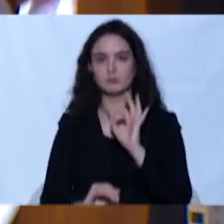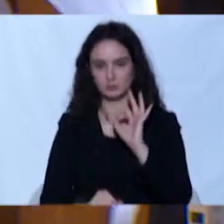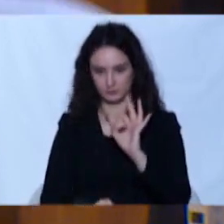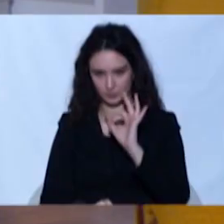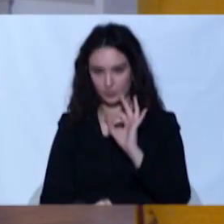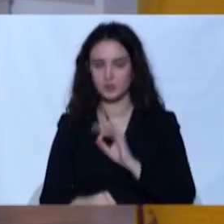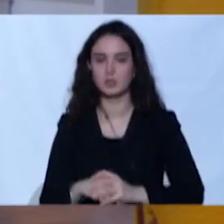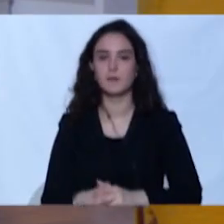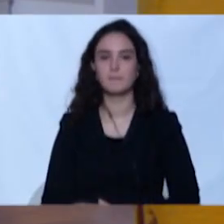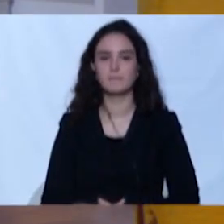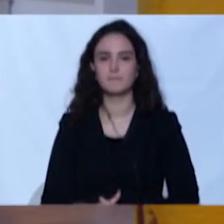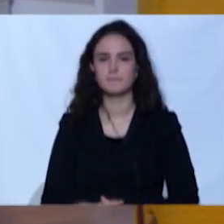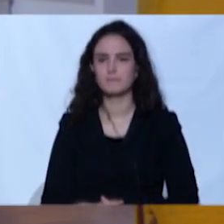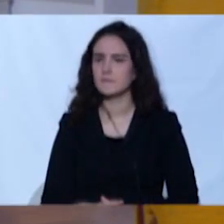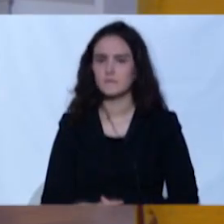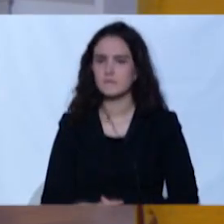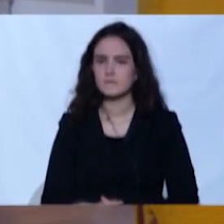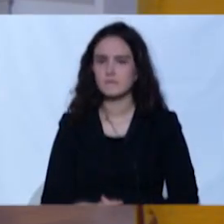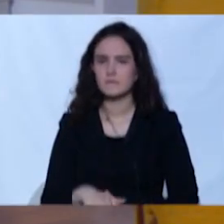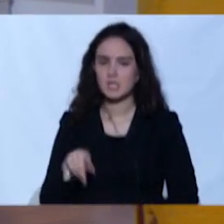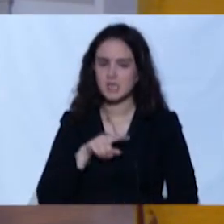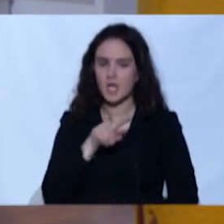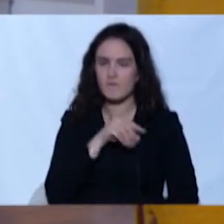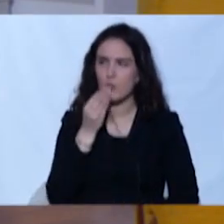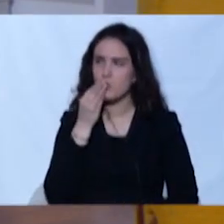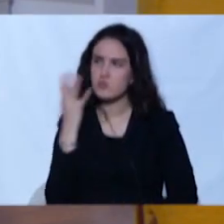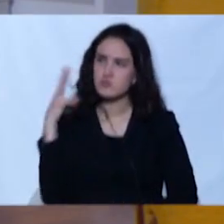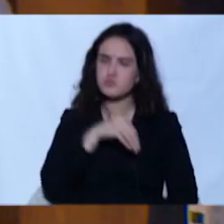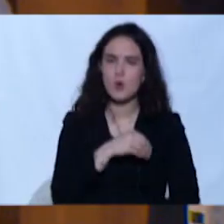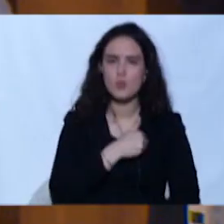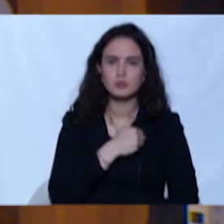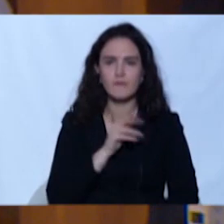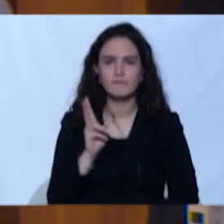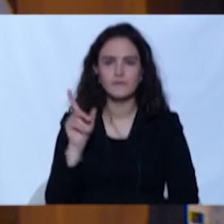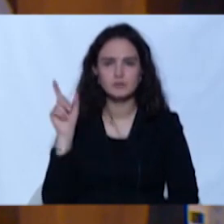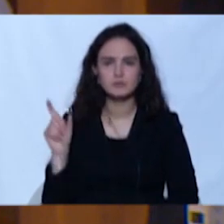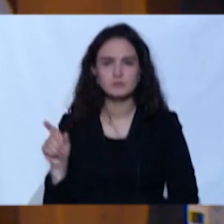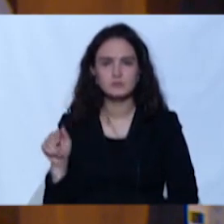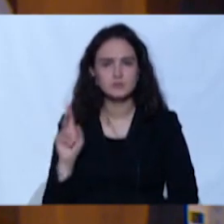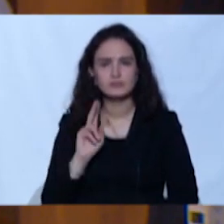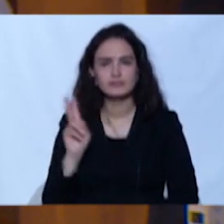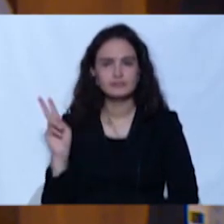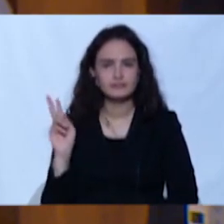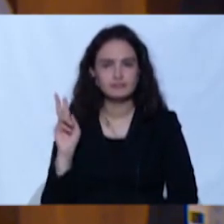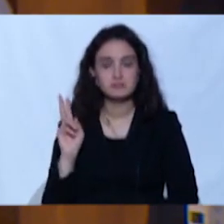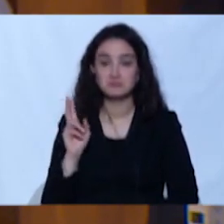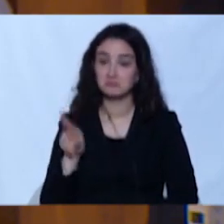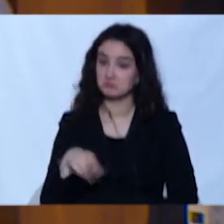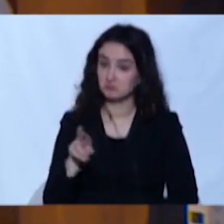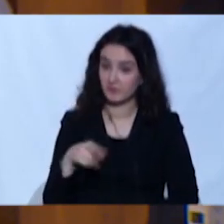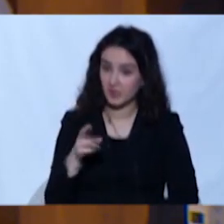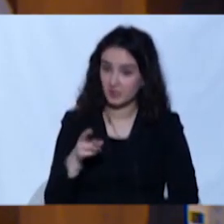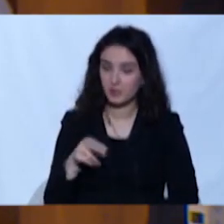job. Who wants to eat the mouse? The snake, or the owl, the